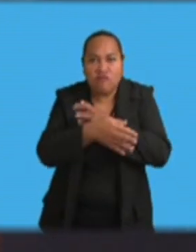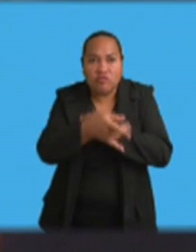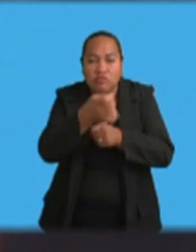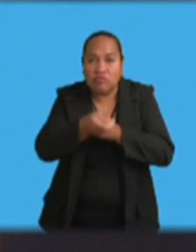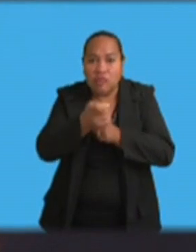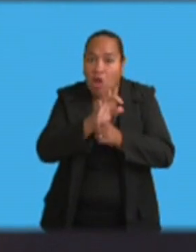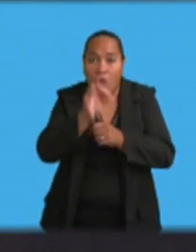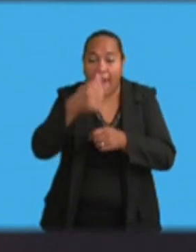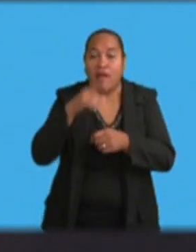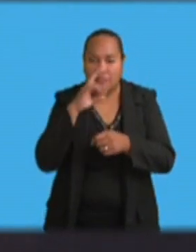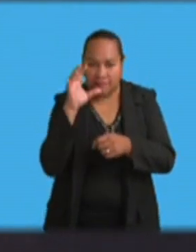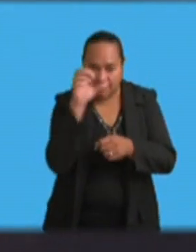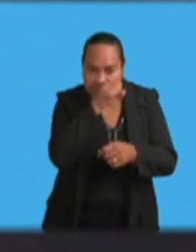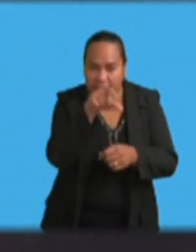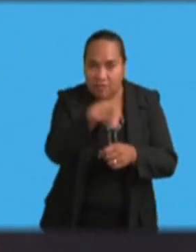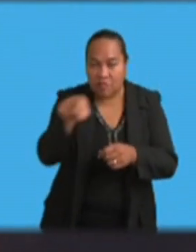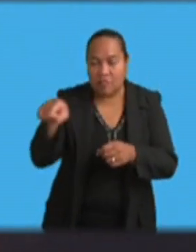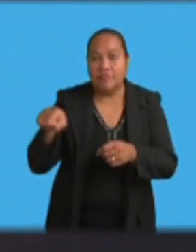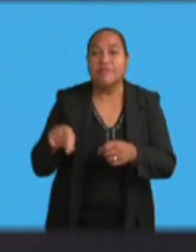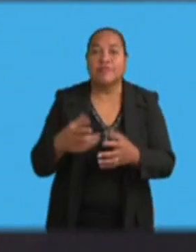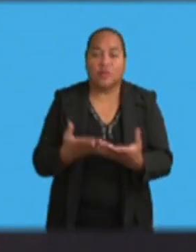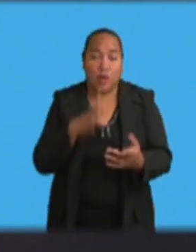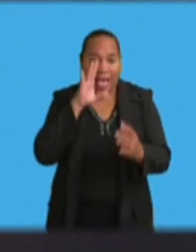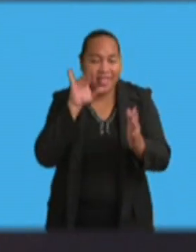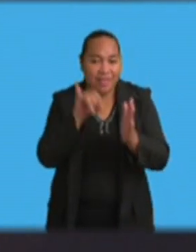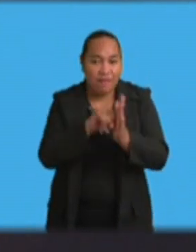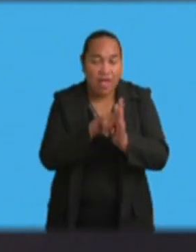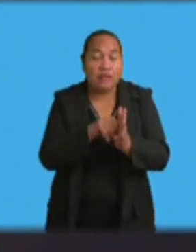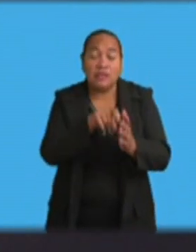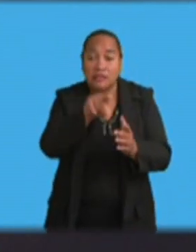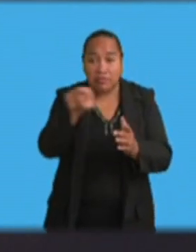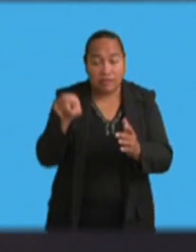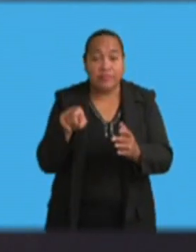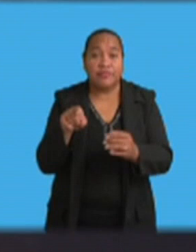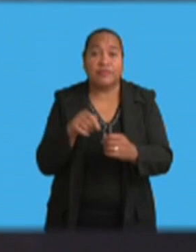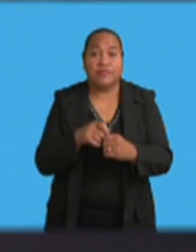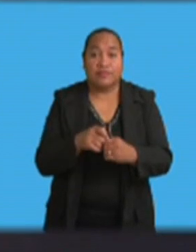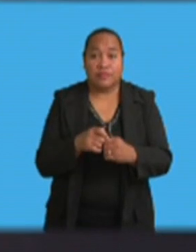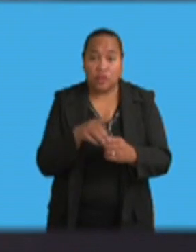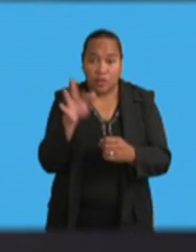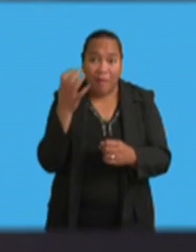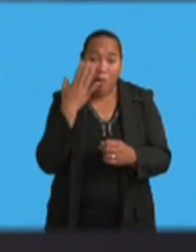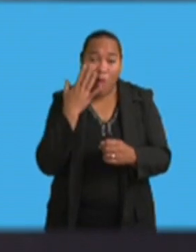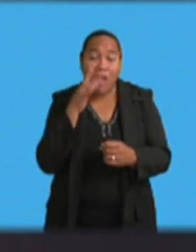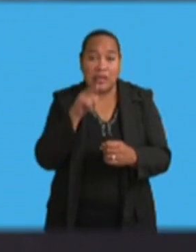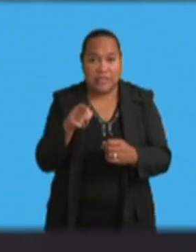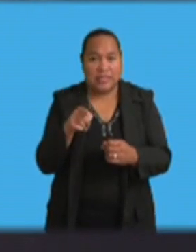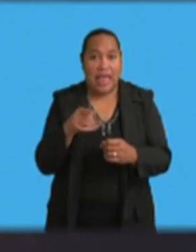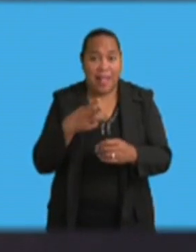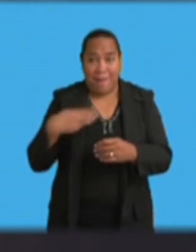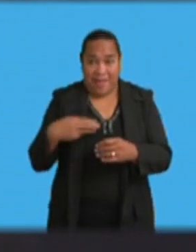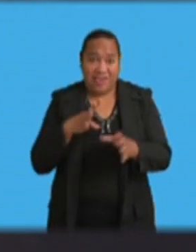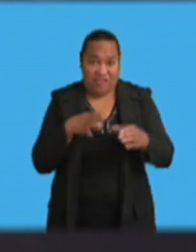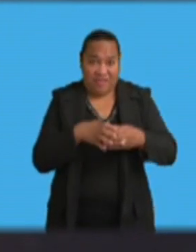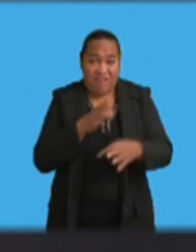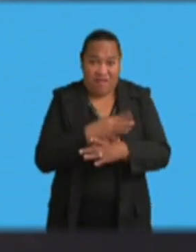identified. Additionally, Madam Speaker, members of the House will be aware that the Ministry has ventured into a more